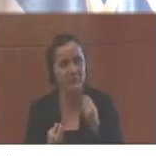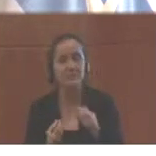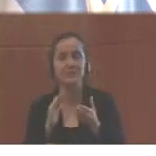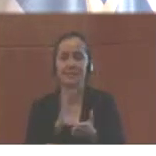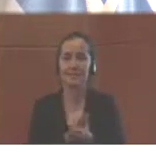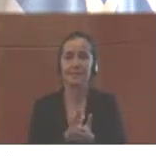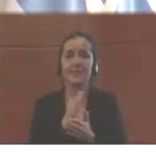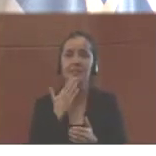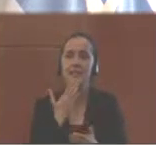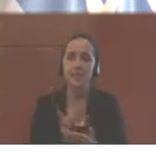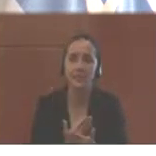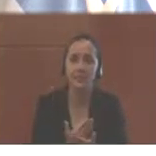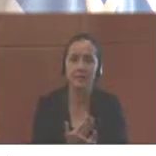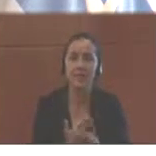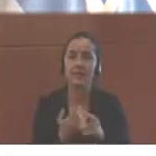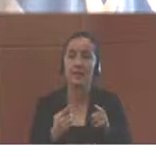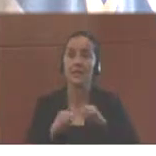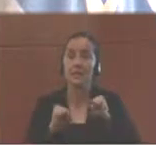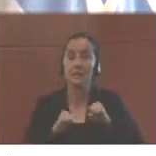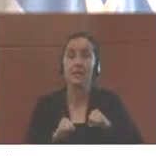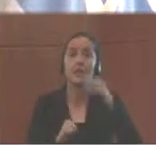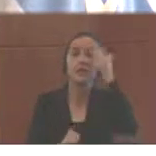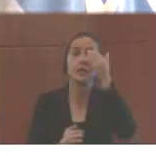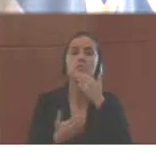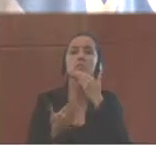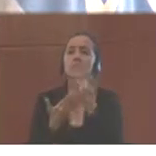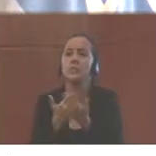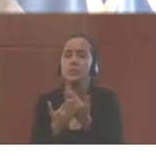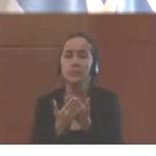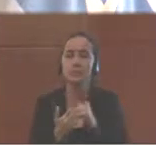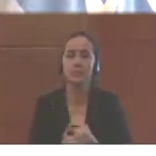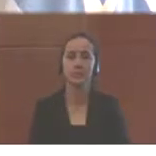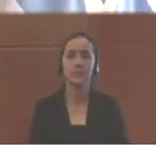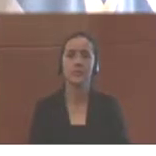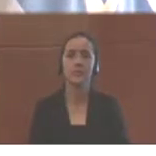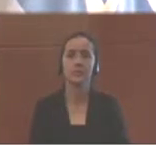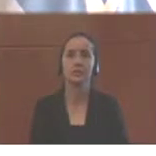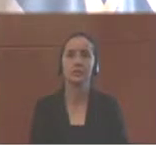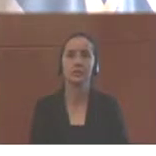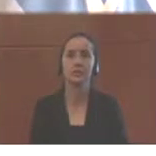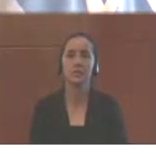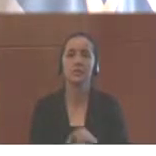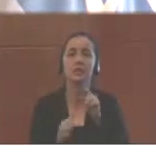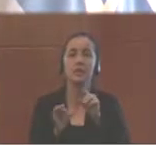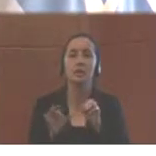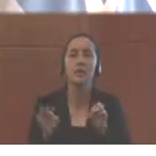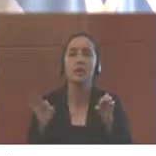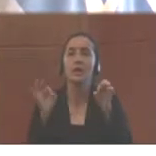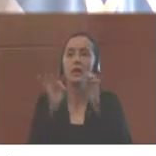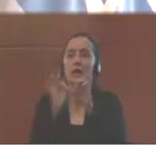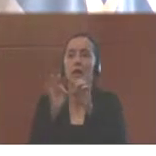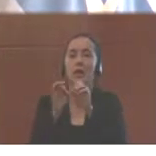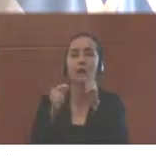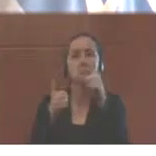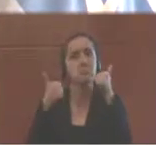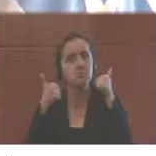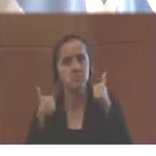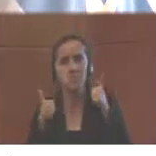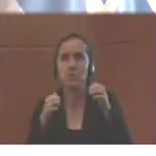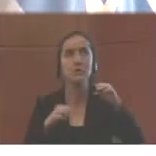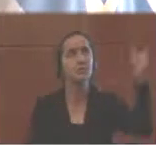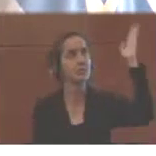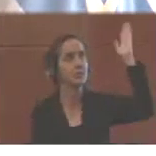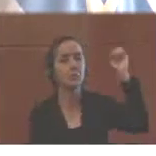to the reduction of disaster risk. I would also like to thank for the quality of organization of this event. As you all